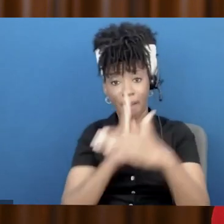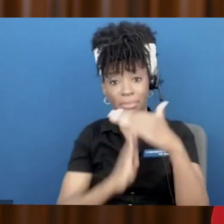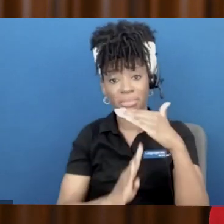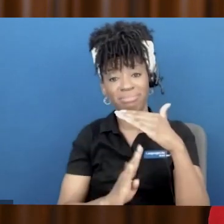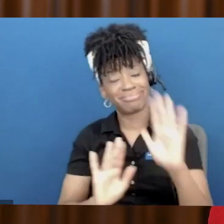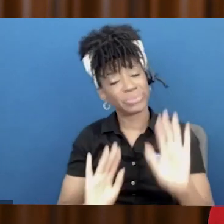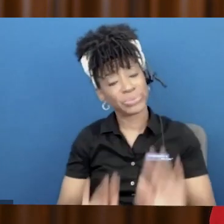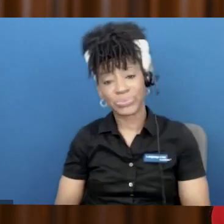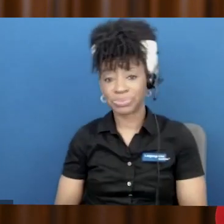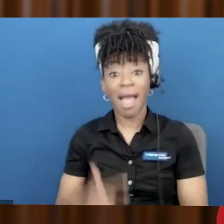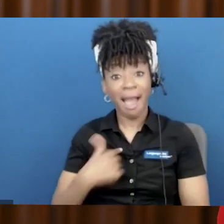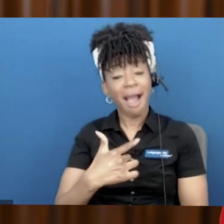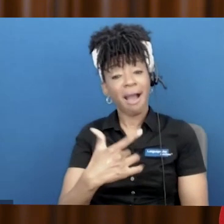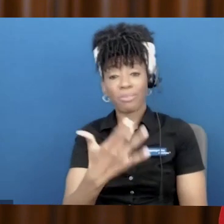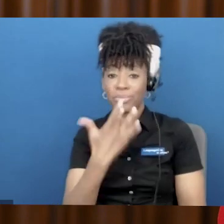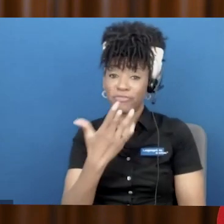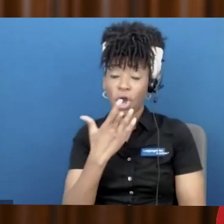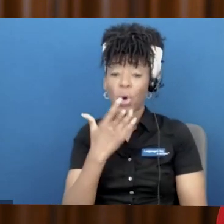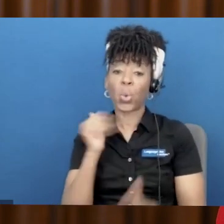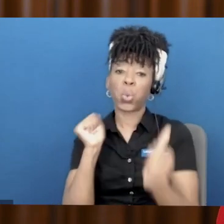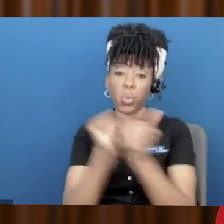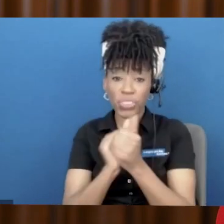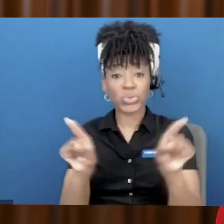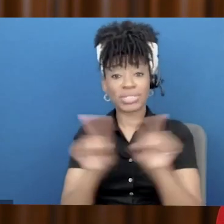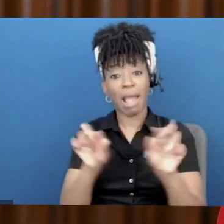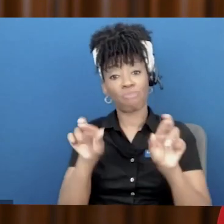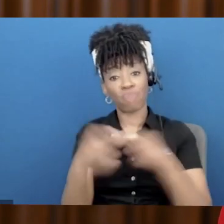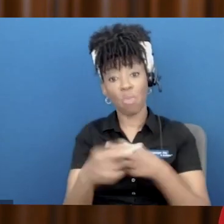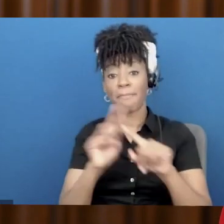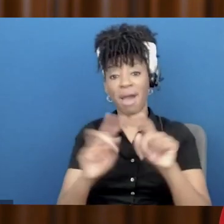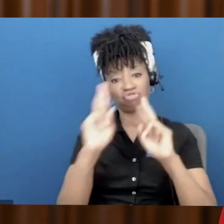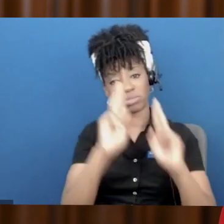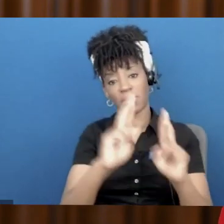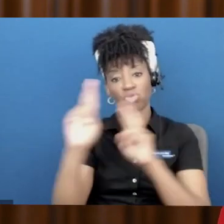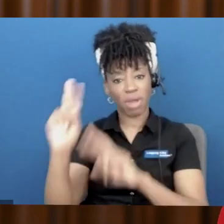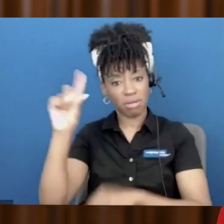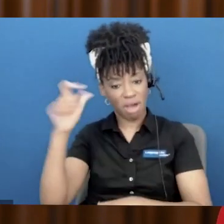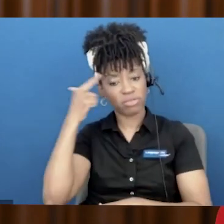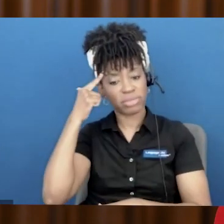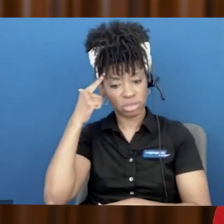you, but I respect and support the guidance from our public health officials to avoid large gatherings.